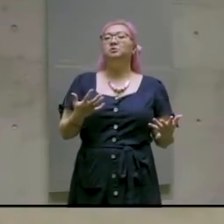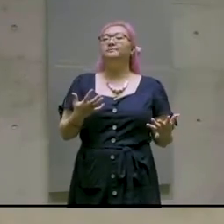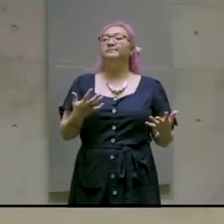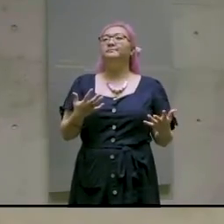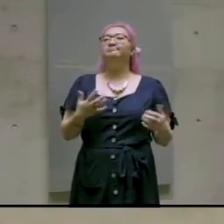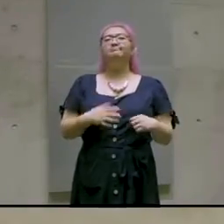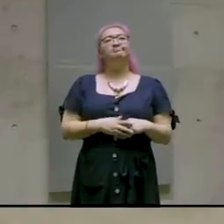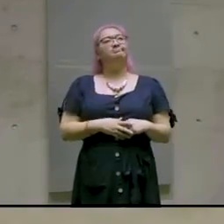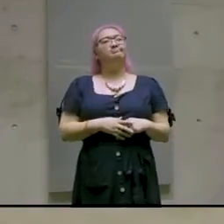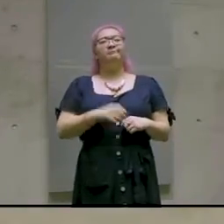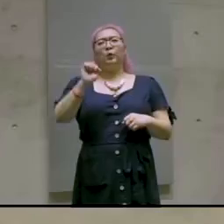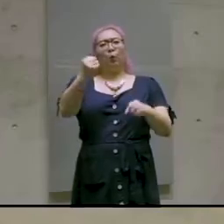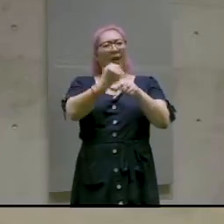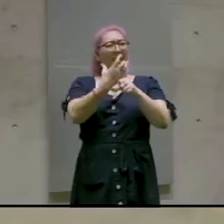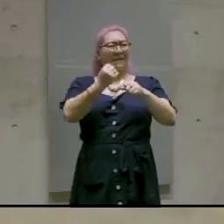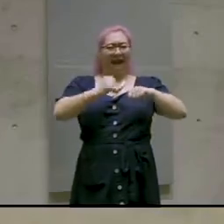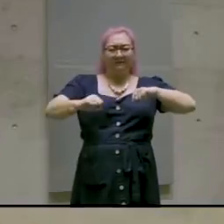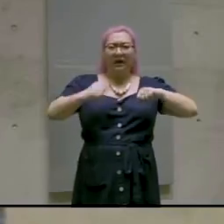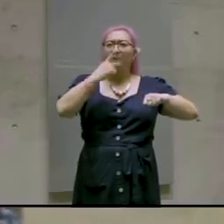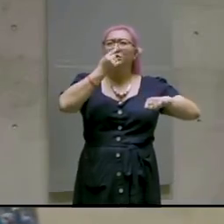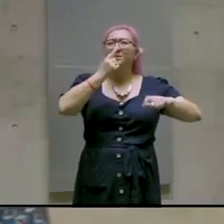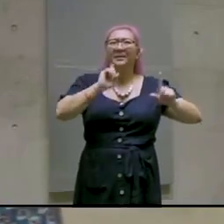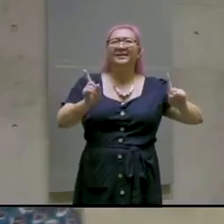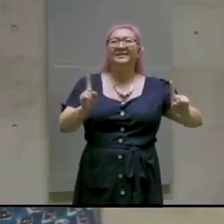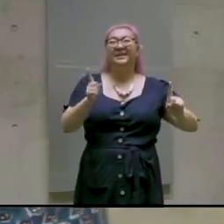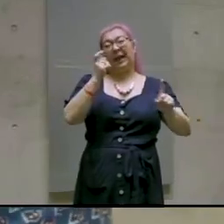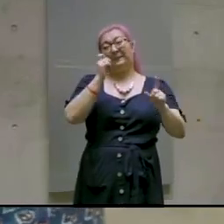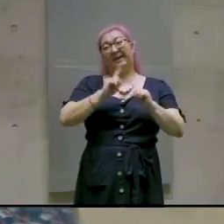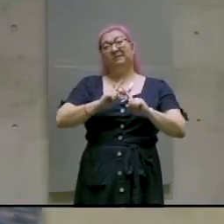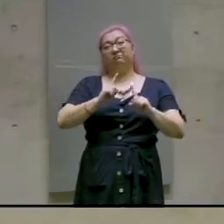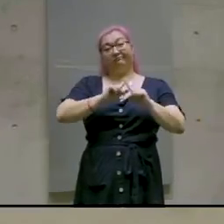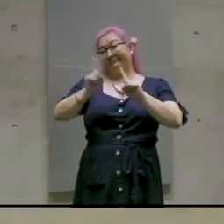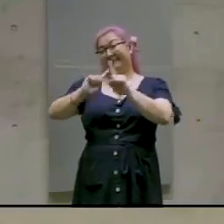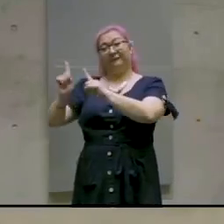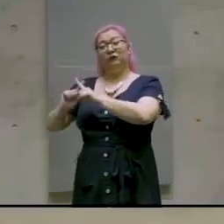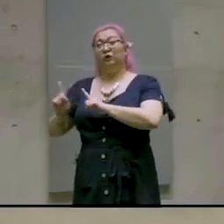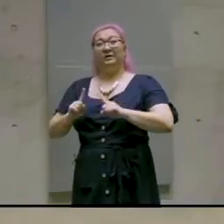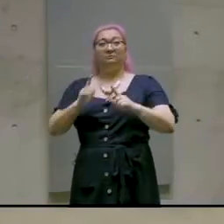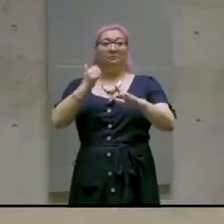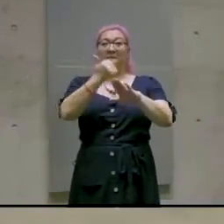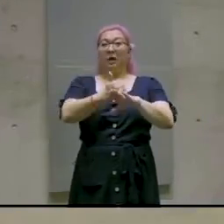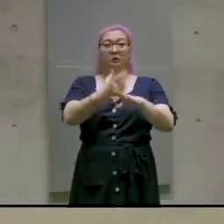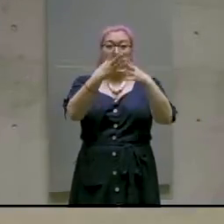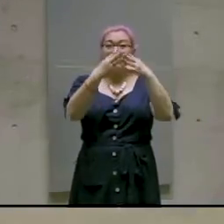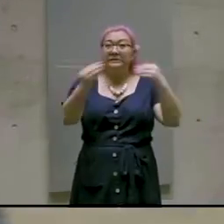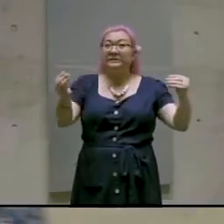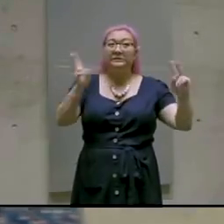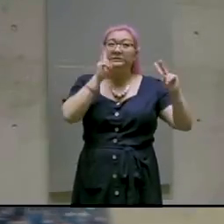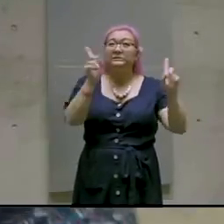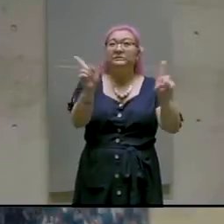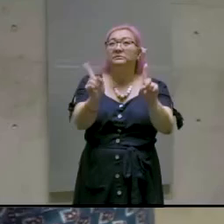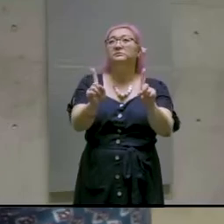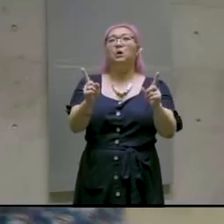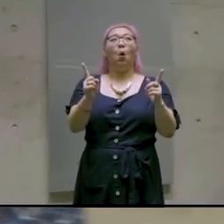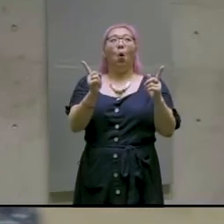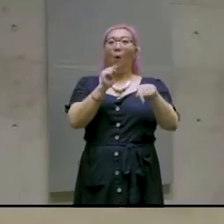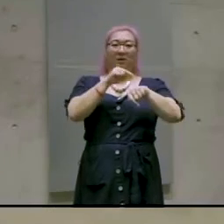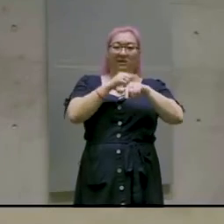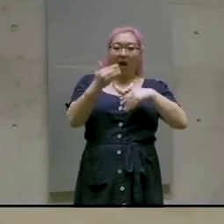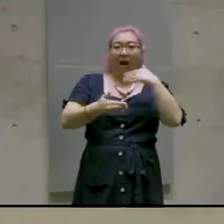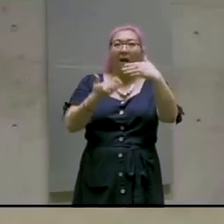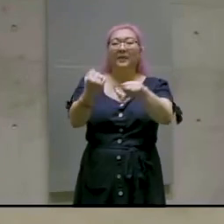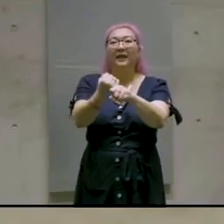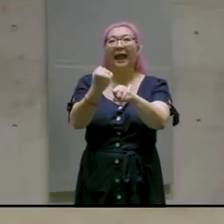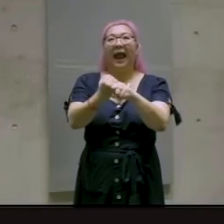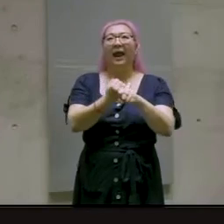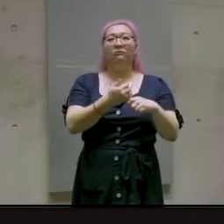and what it looks like will kind of look differently based on kind of the constraints of the scene, the shape of it, and where it appears in the game will kind of change up